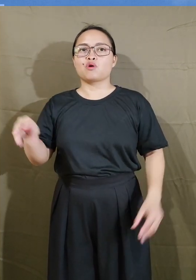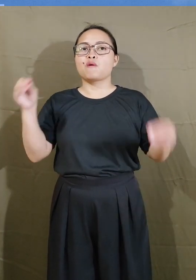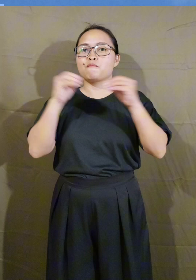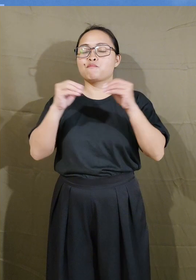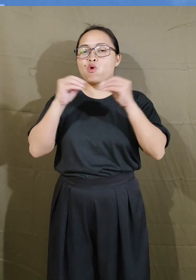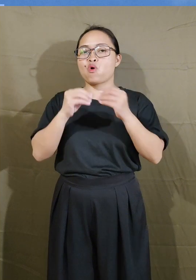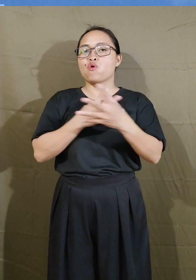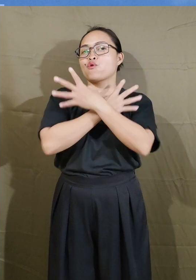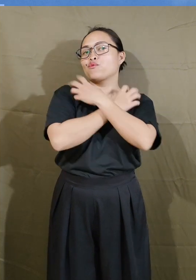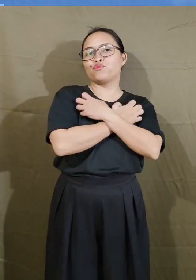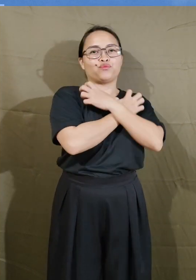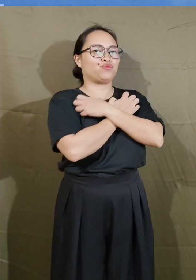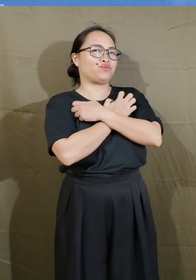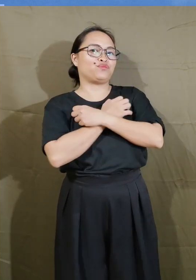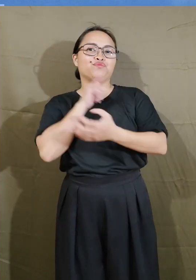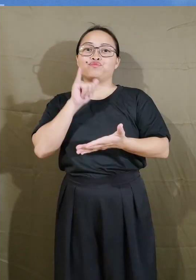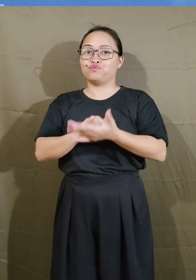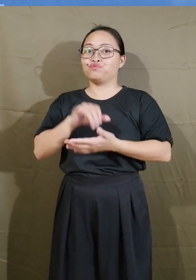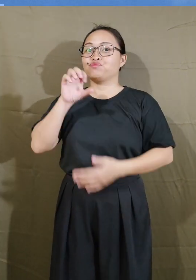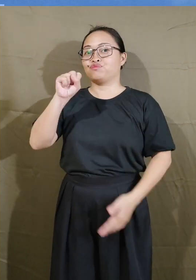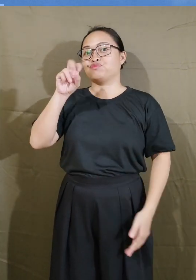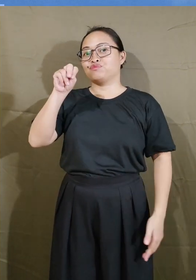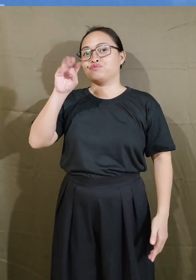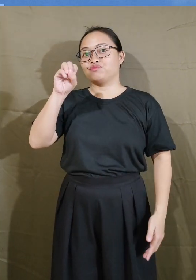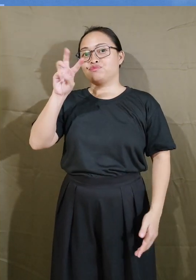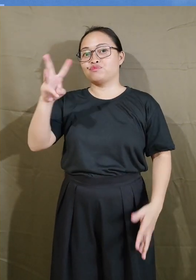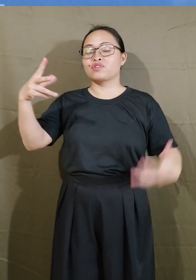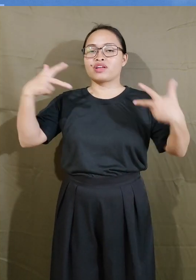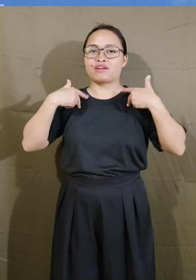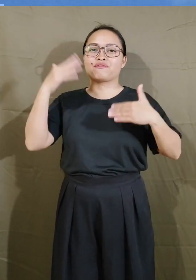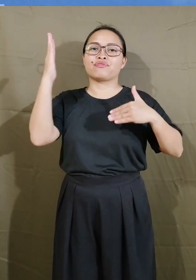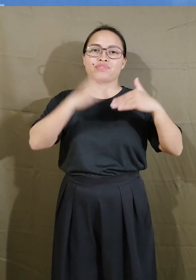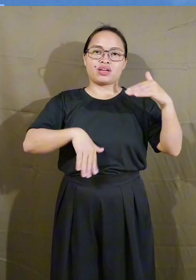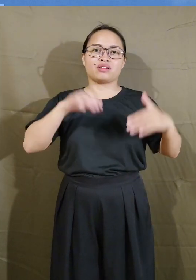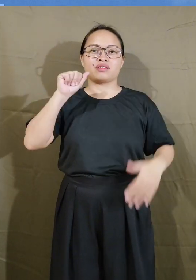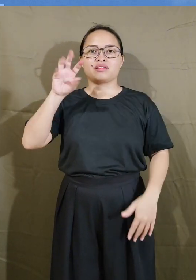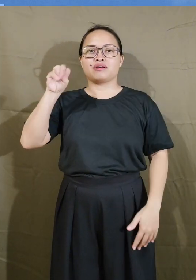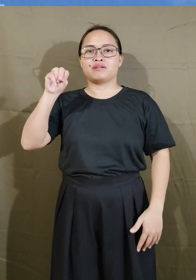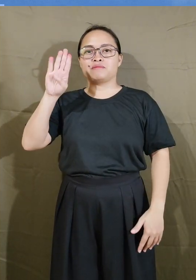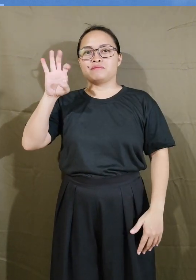1,232 more teddy bears that Snow has than Amber.